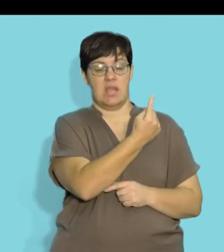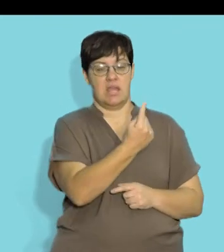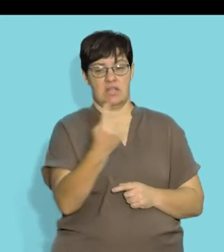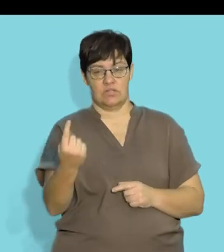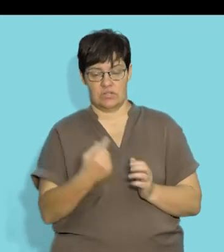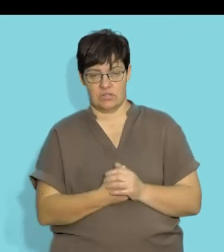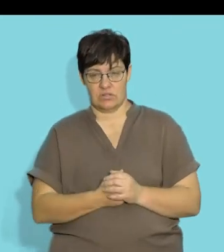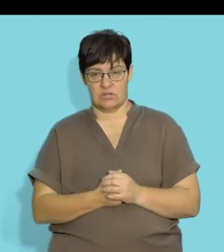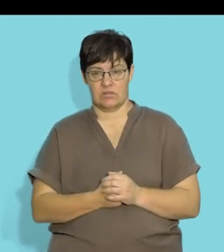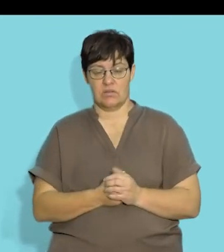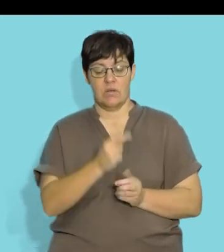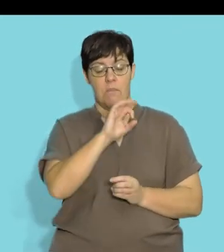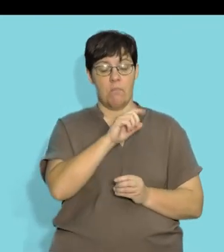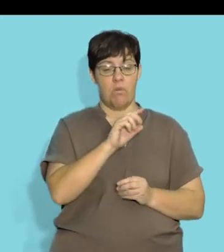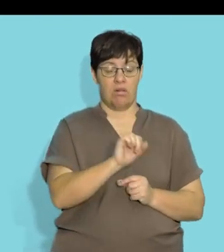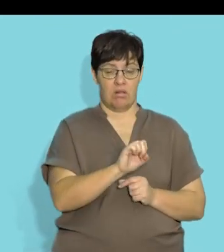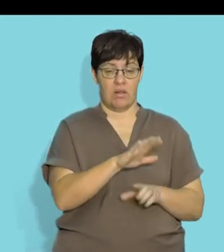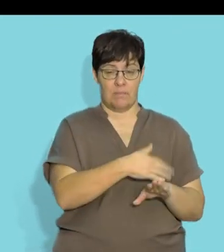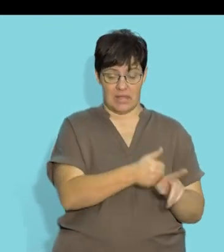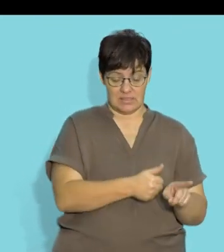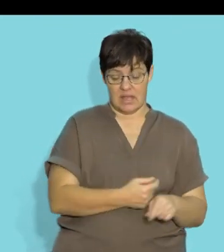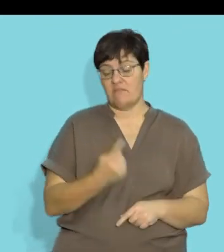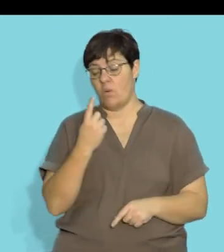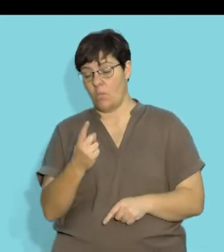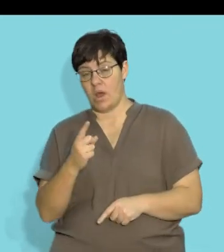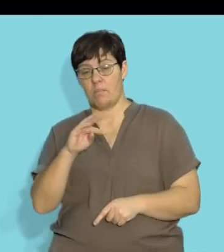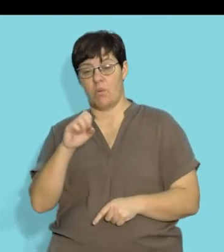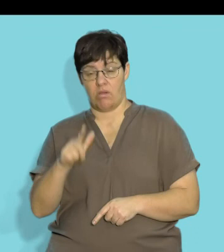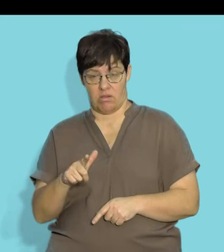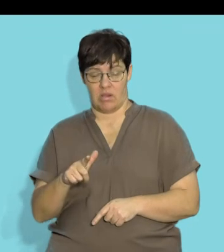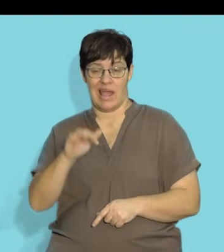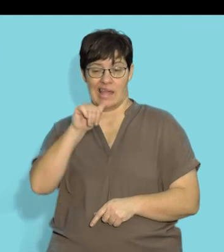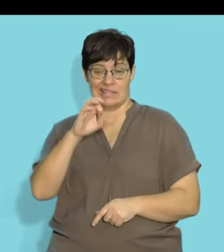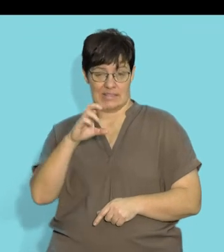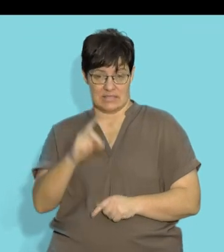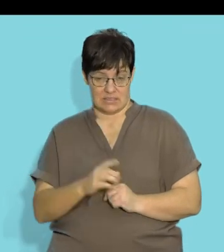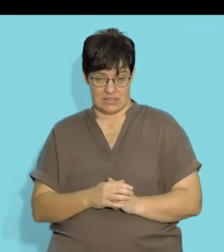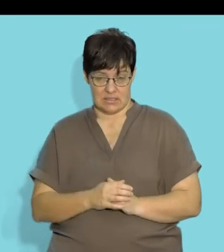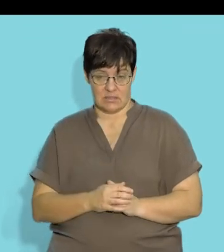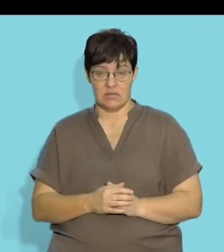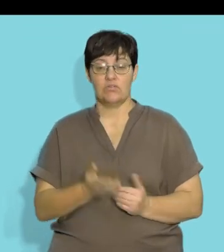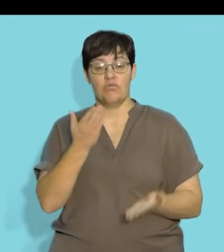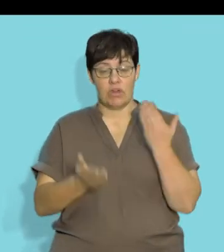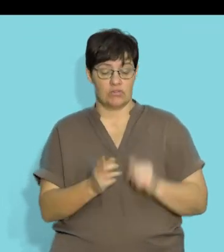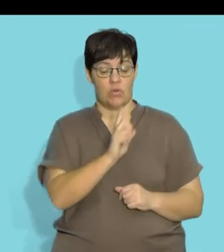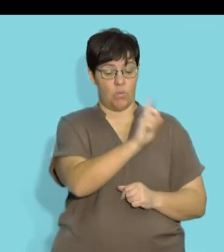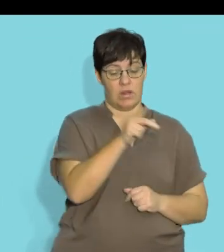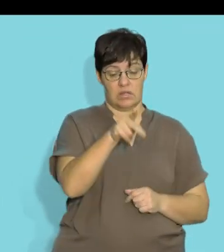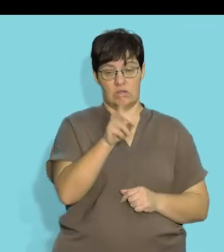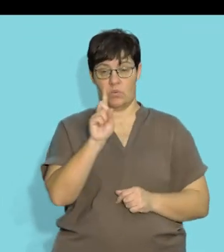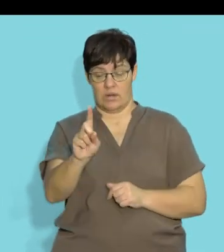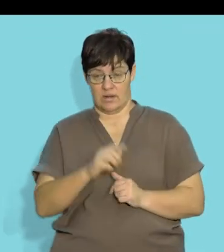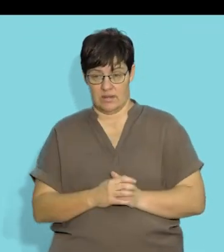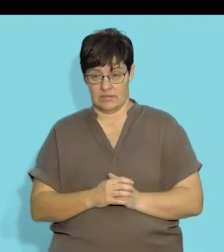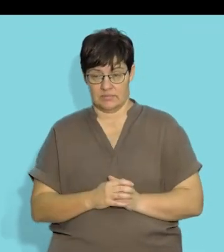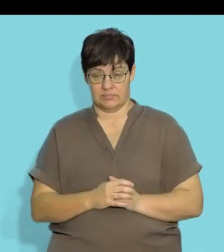every mole of a base, there is 1 mole of the ethanoic acid. So the ratio is actually 1:1. So